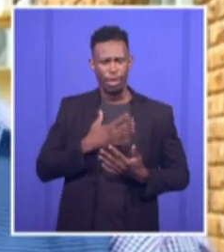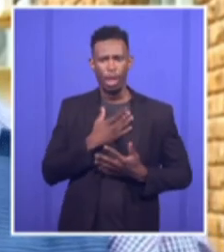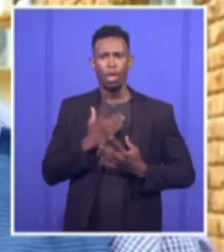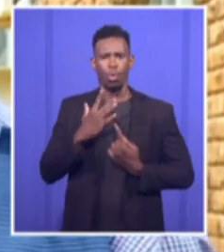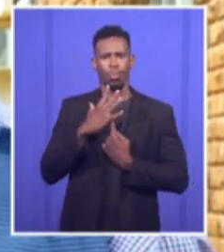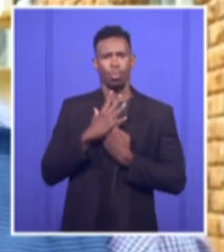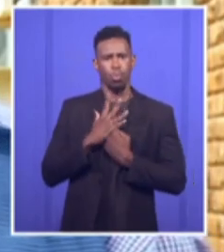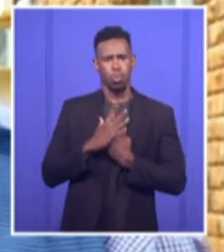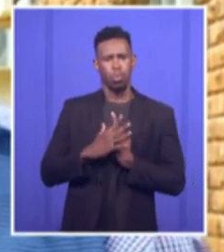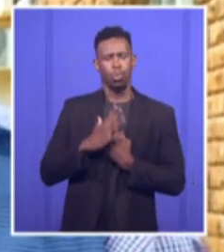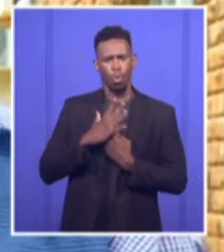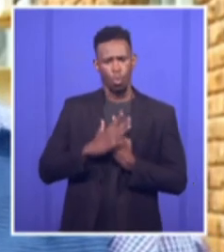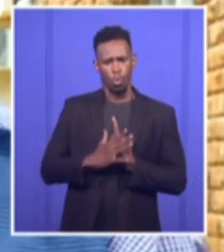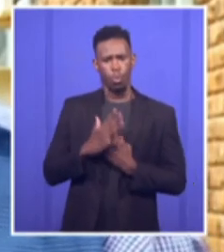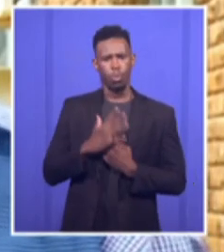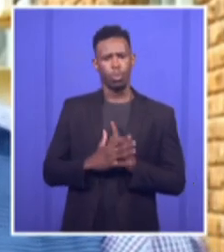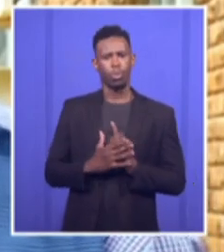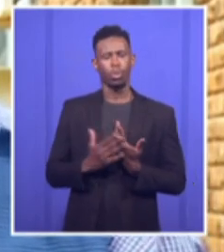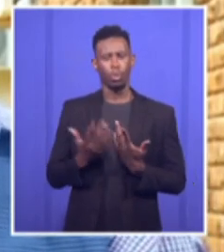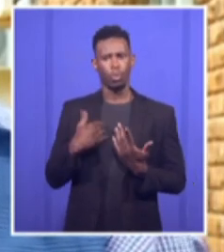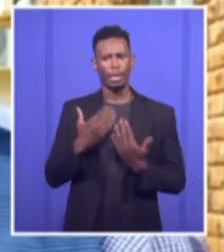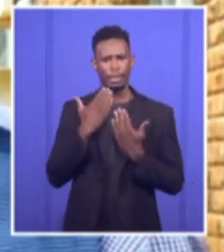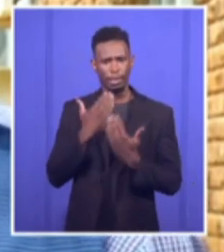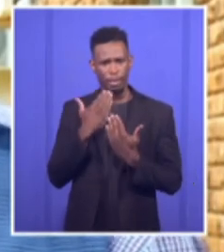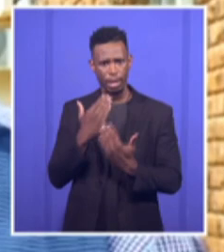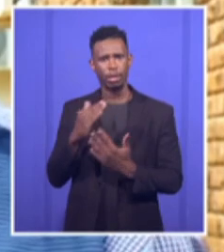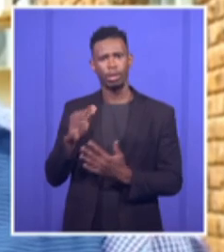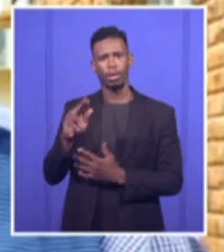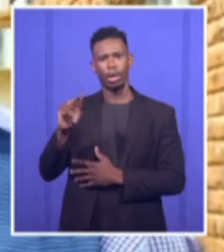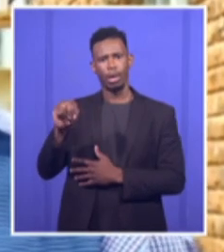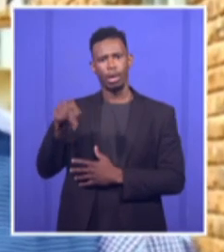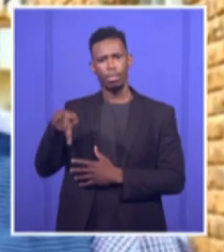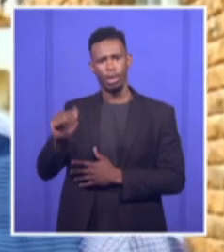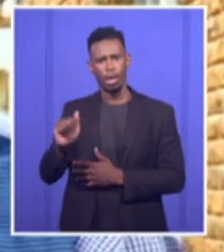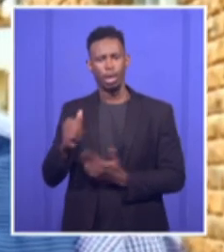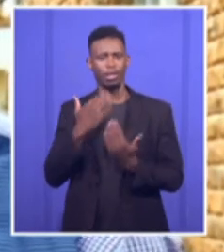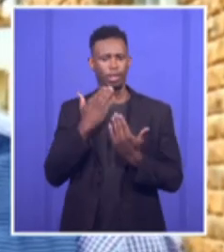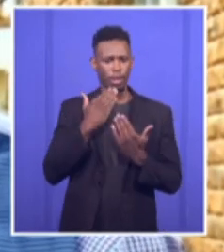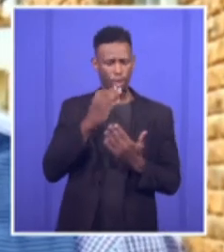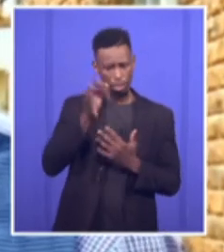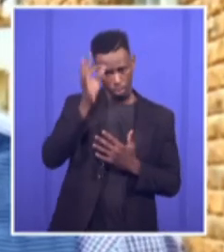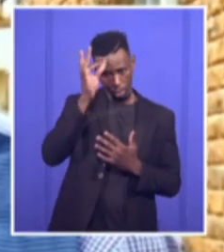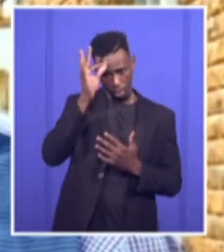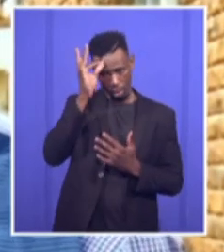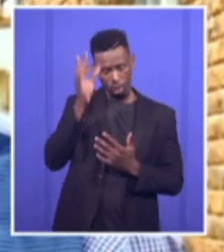moment. So we thank the NPA, we thank the police, and everybody who's supporting us.